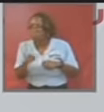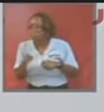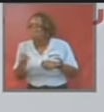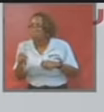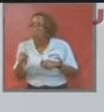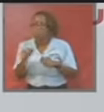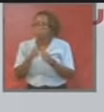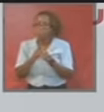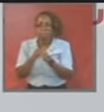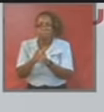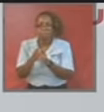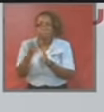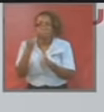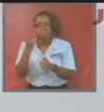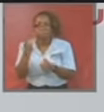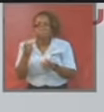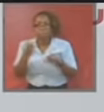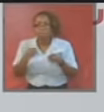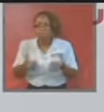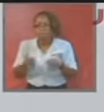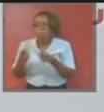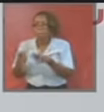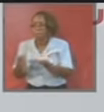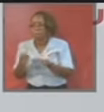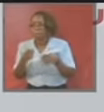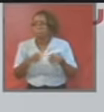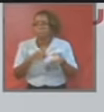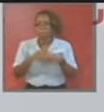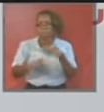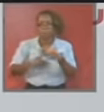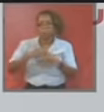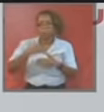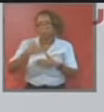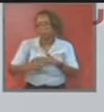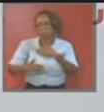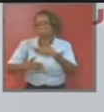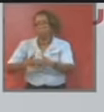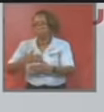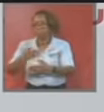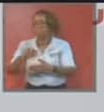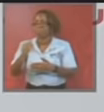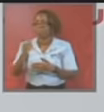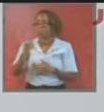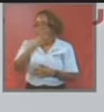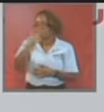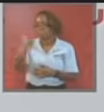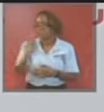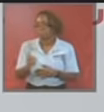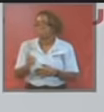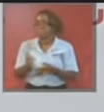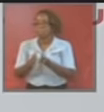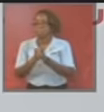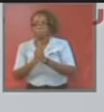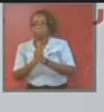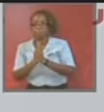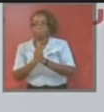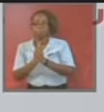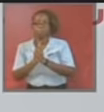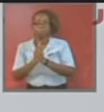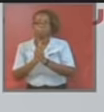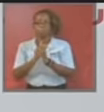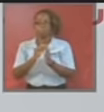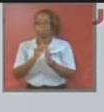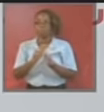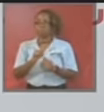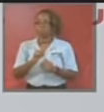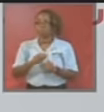we'll analyze it based on what we find. The 10% that you're speaking of, it is 10% of this total number of people that would